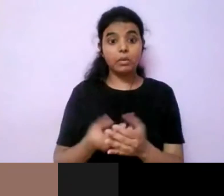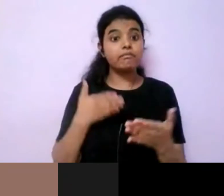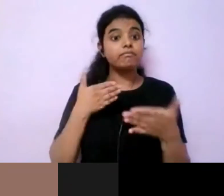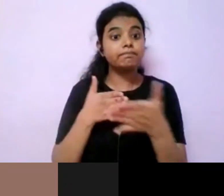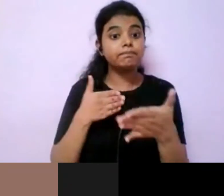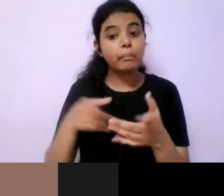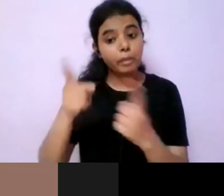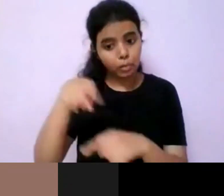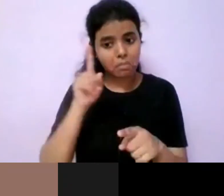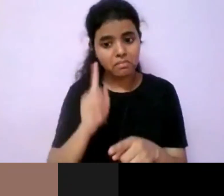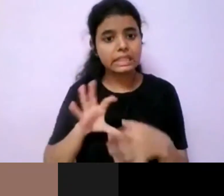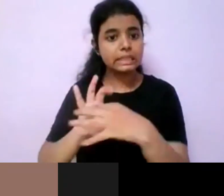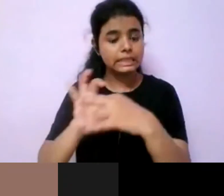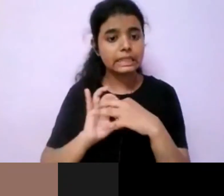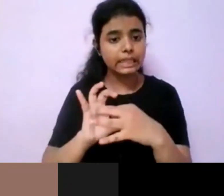So